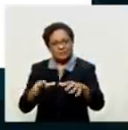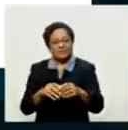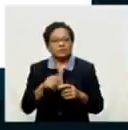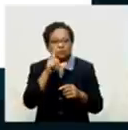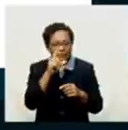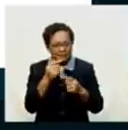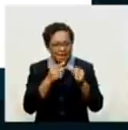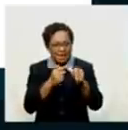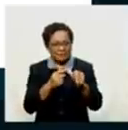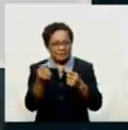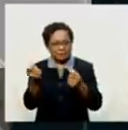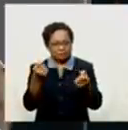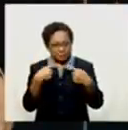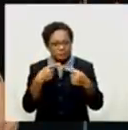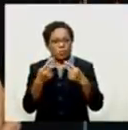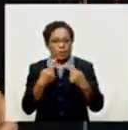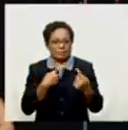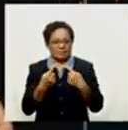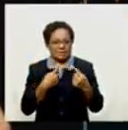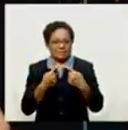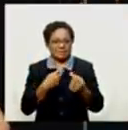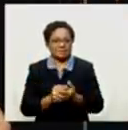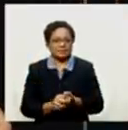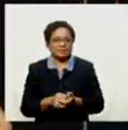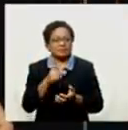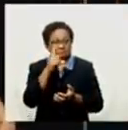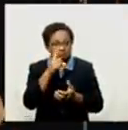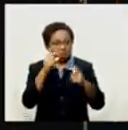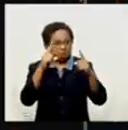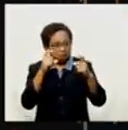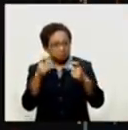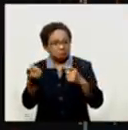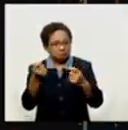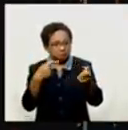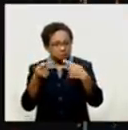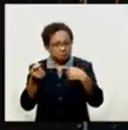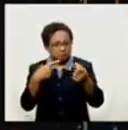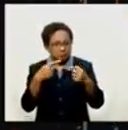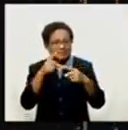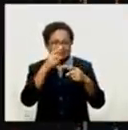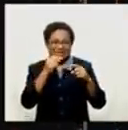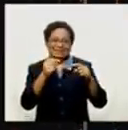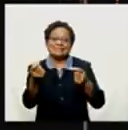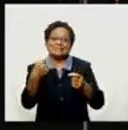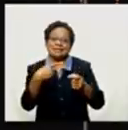News website to answer. You can also send us newsworthy pictures and videos. Email